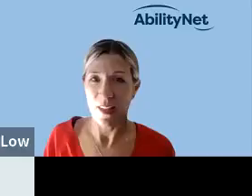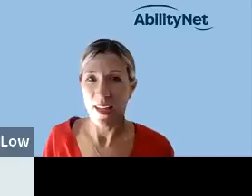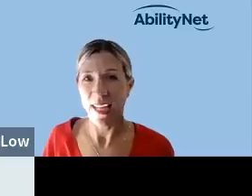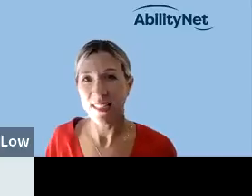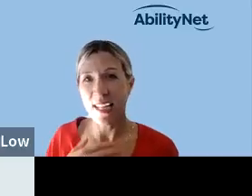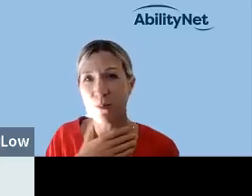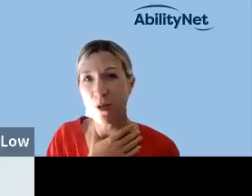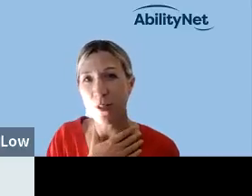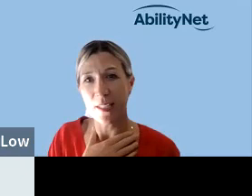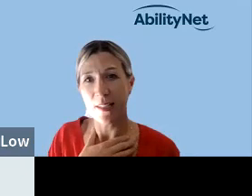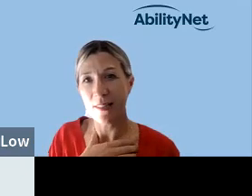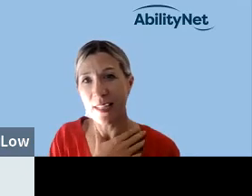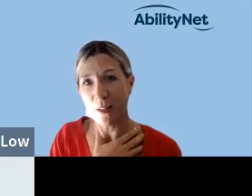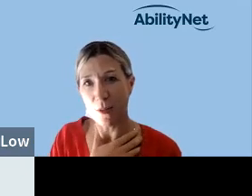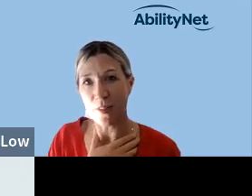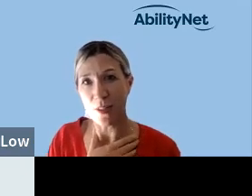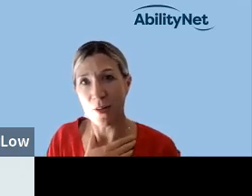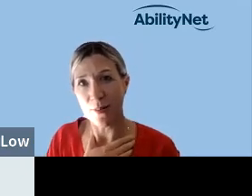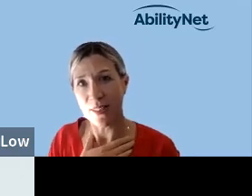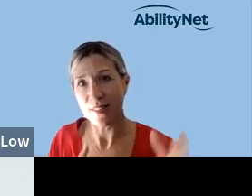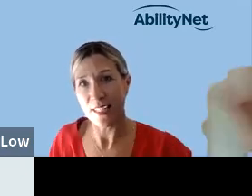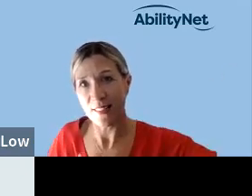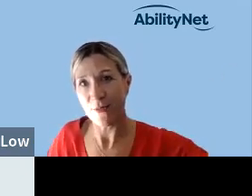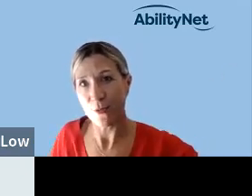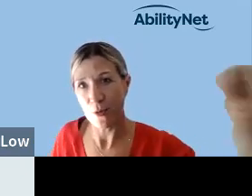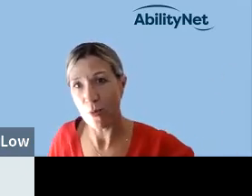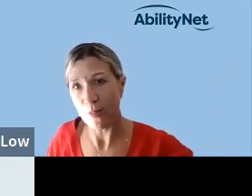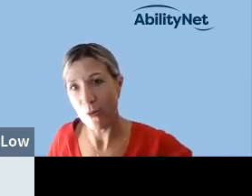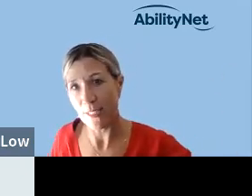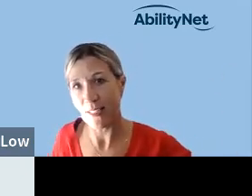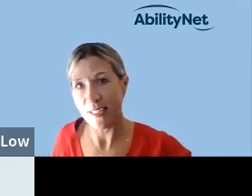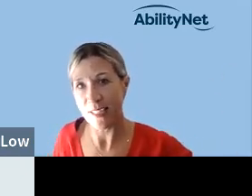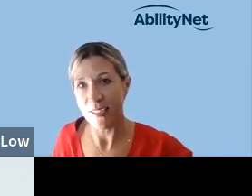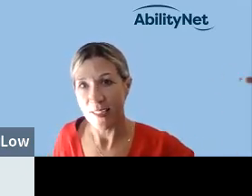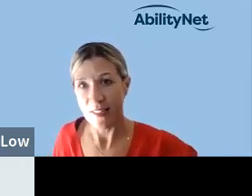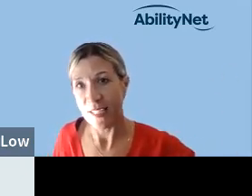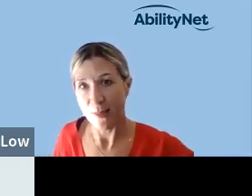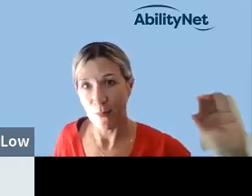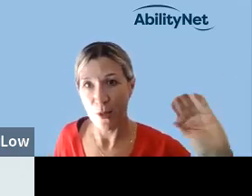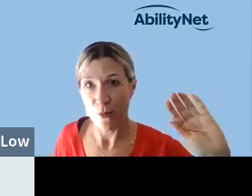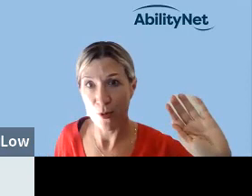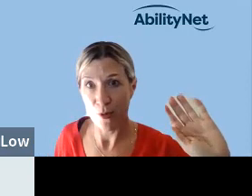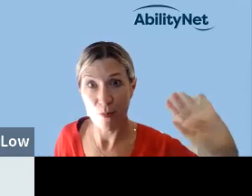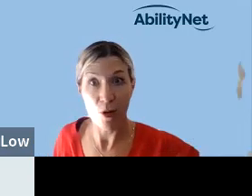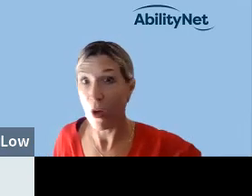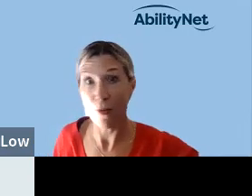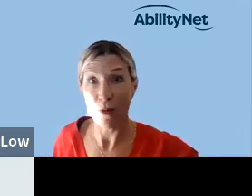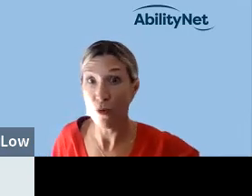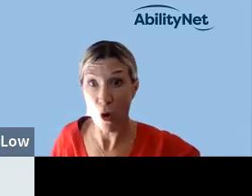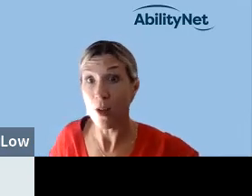is that hand in hand working, isn't it? A lot of the time is if you've got the IT team who